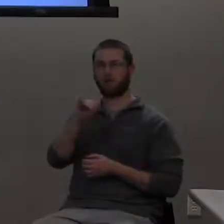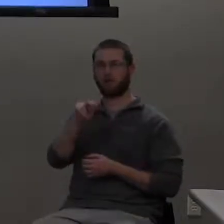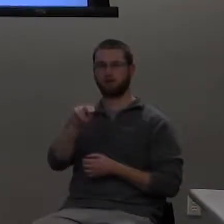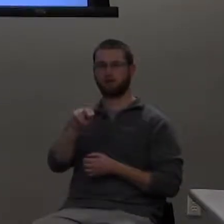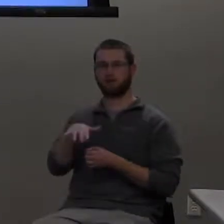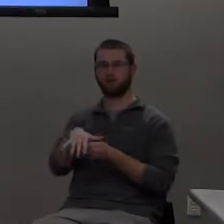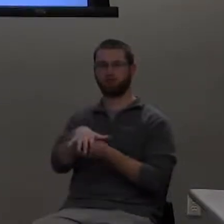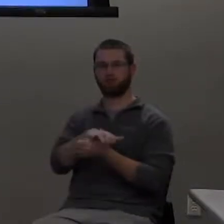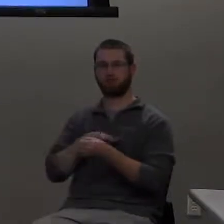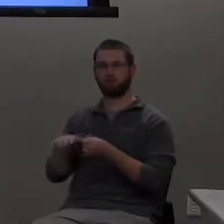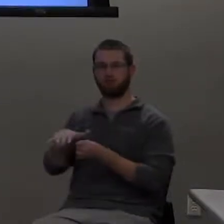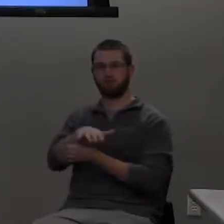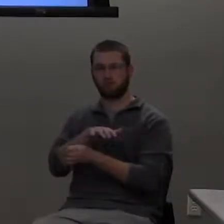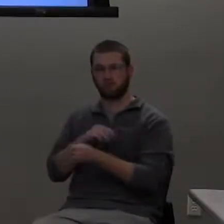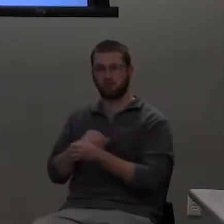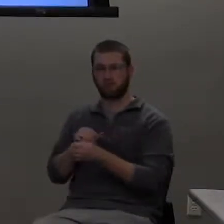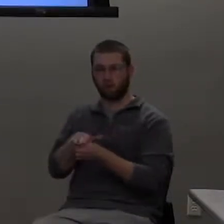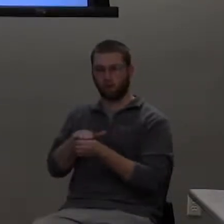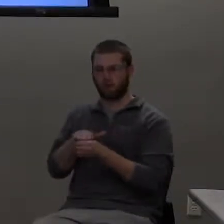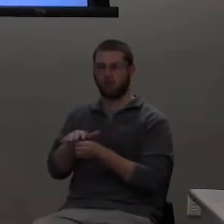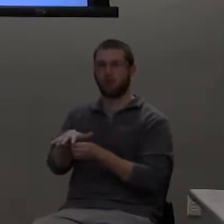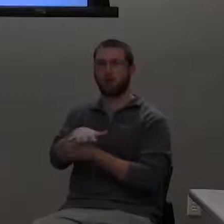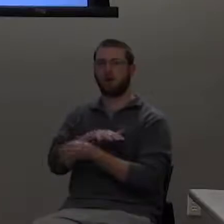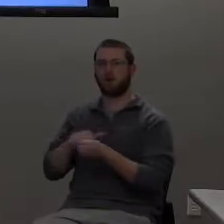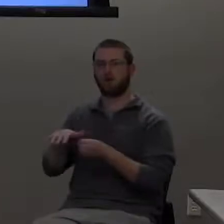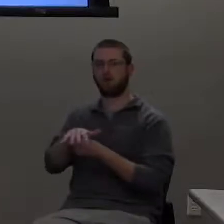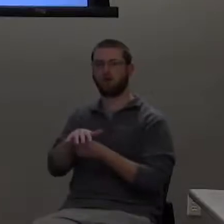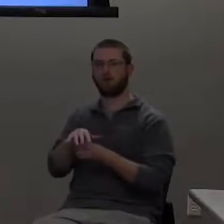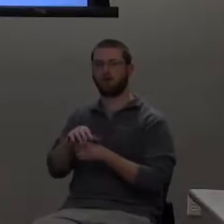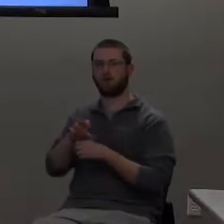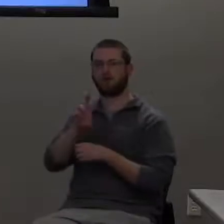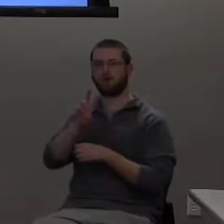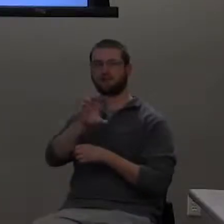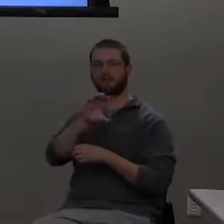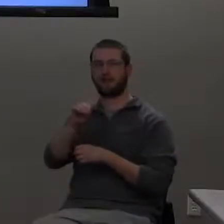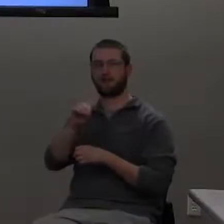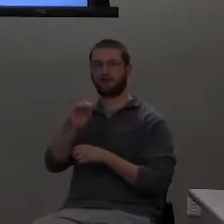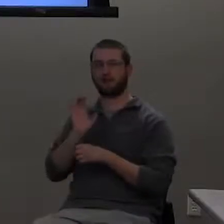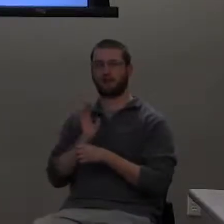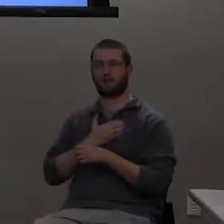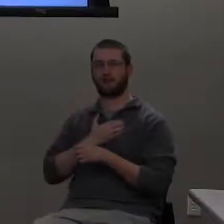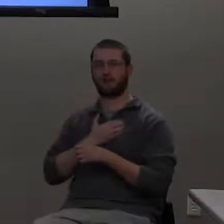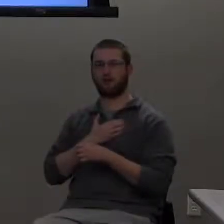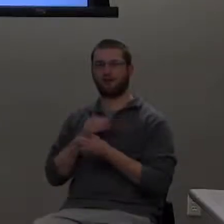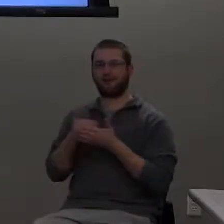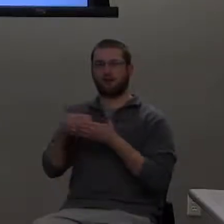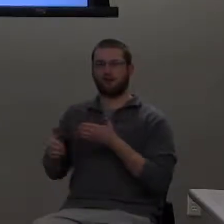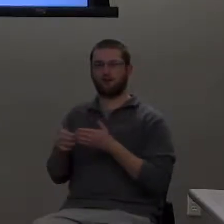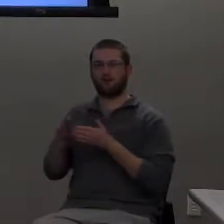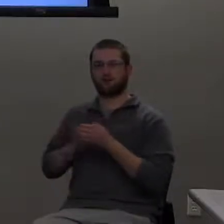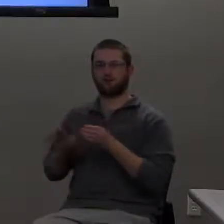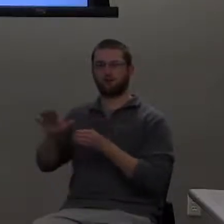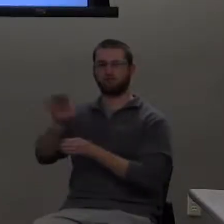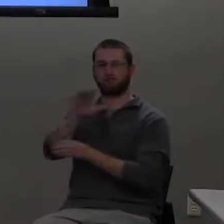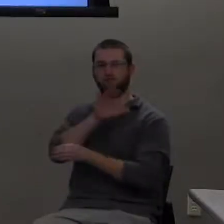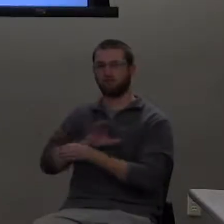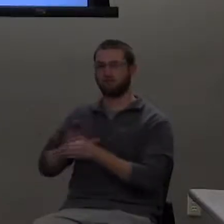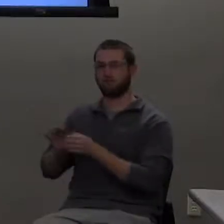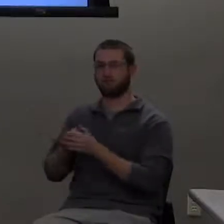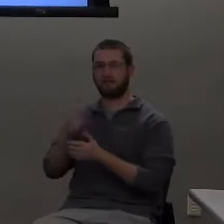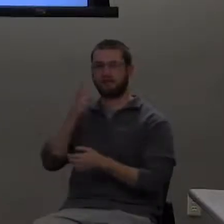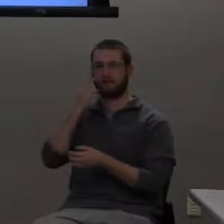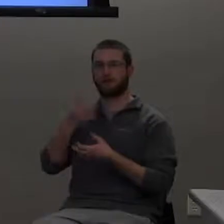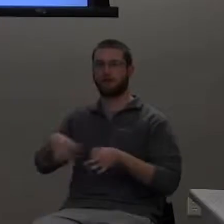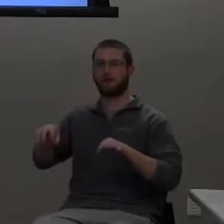at, this is what we call our surrounding market, the six counties that make up our immediate neighbors. And you can see the importance